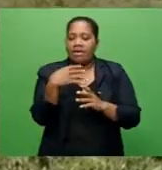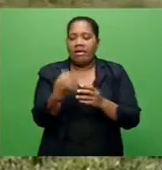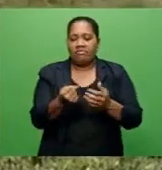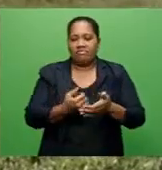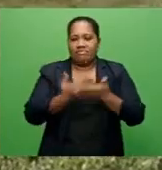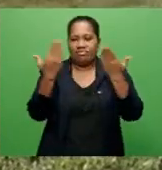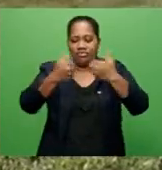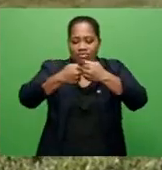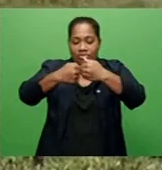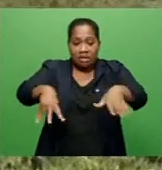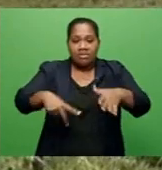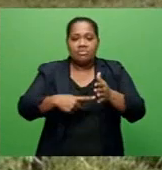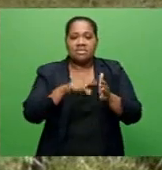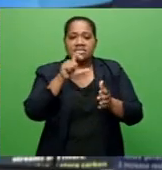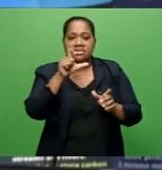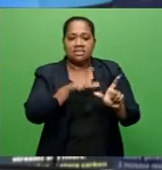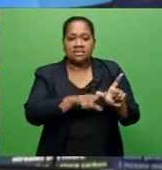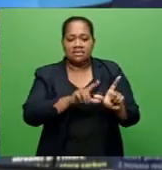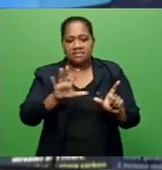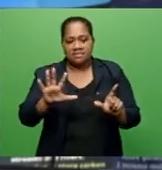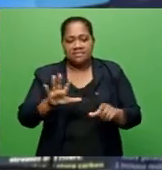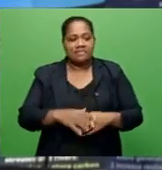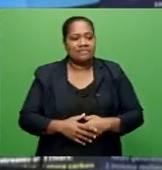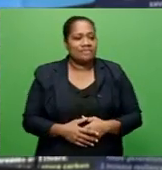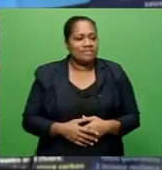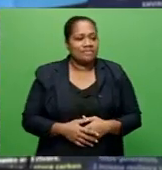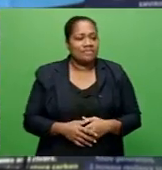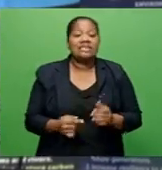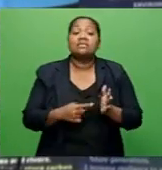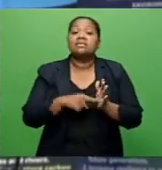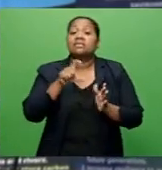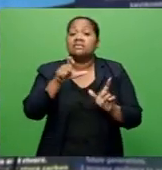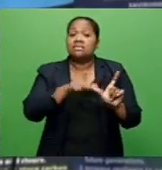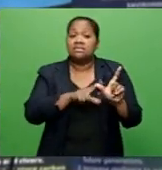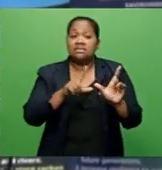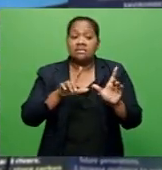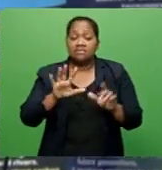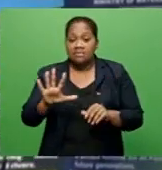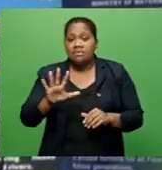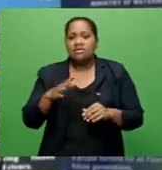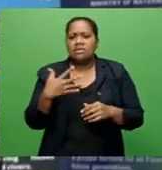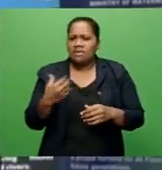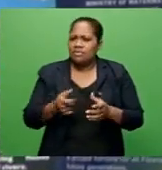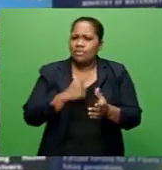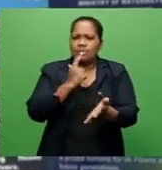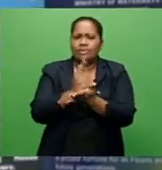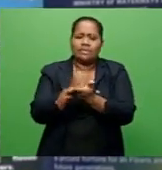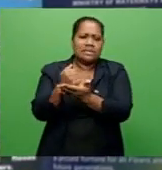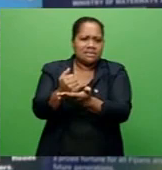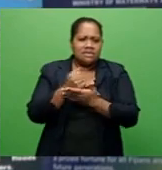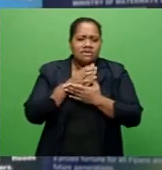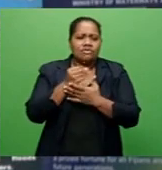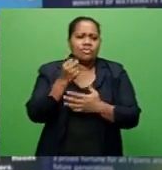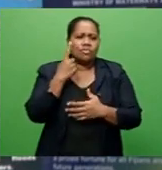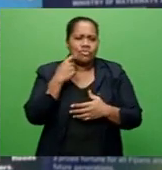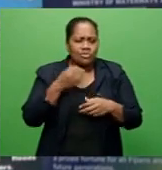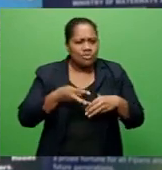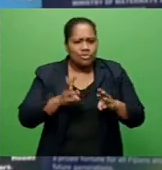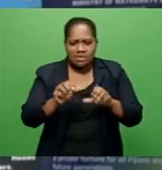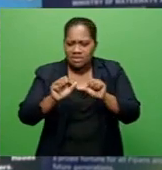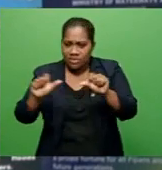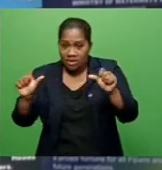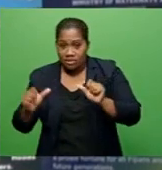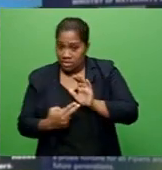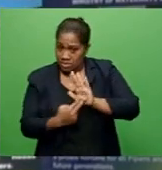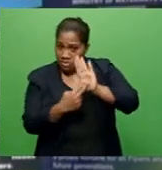TC Yasa. TC Yasa, we provided a lot of assistance from waterways as well as agriculture in the Northern Division. We